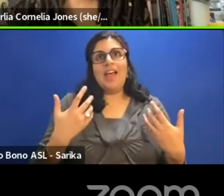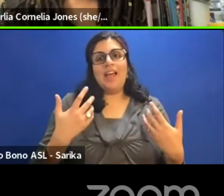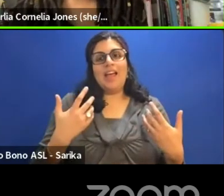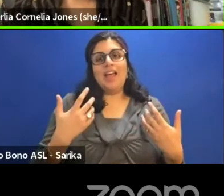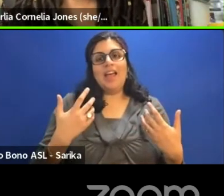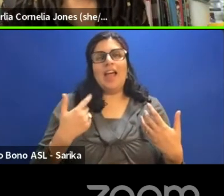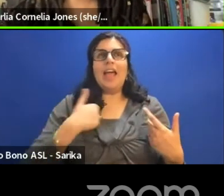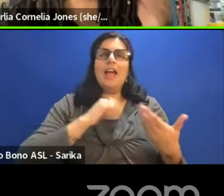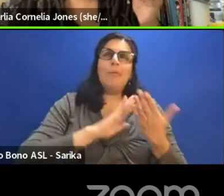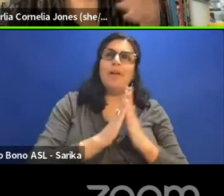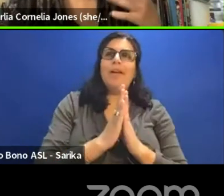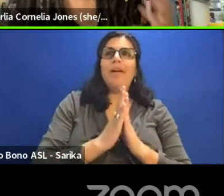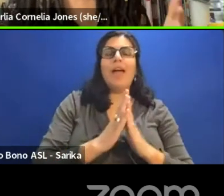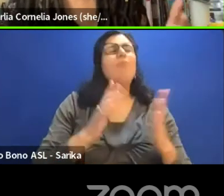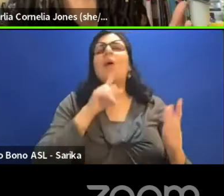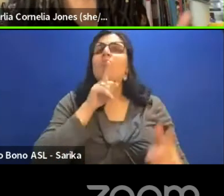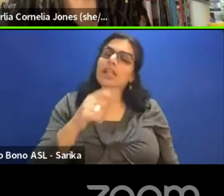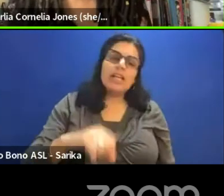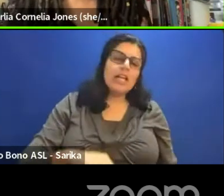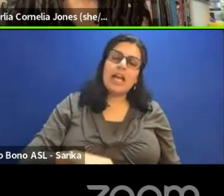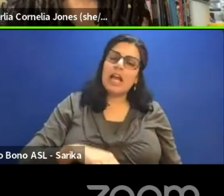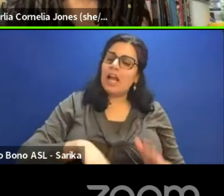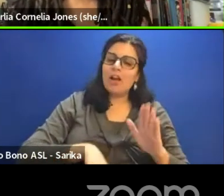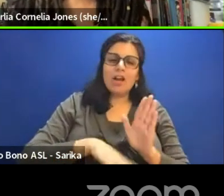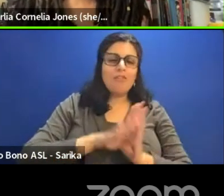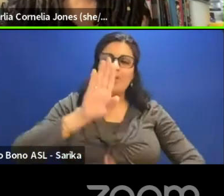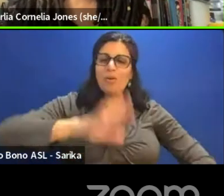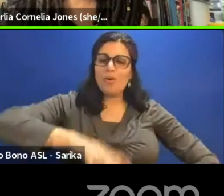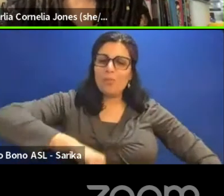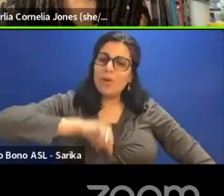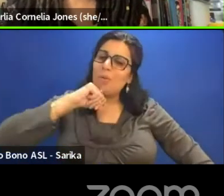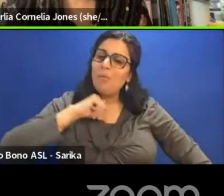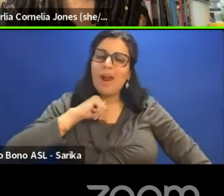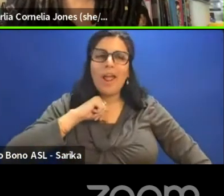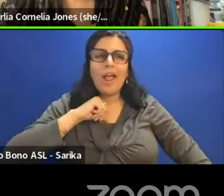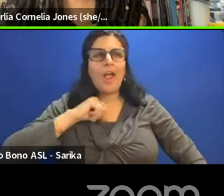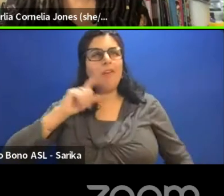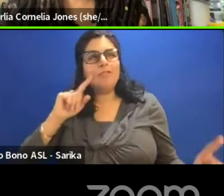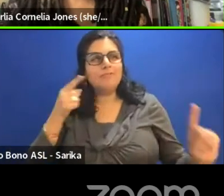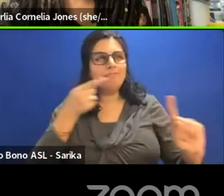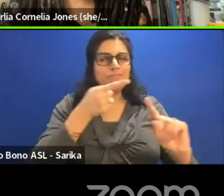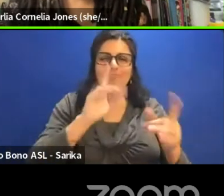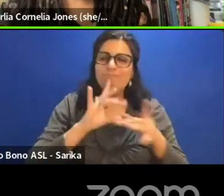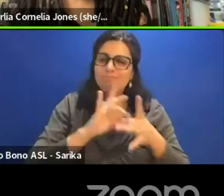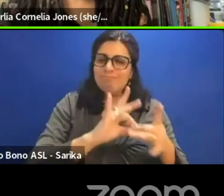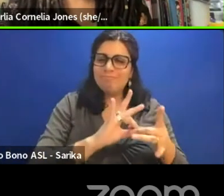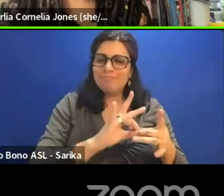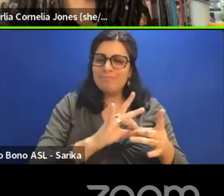I have grown to be very proud that I just really stuck with what I wanted to do